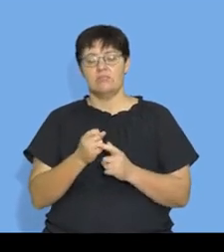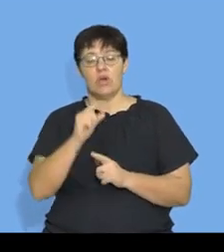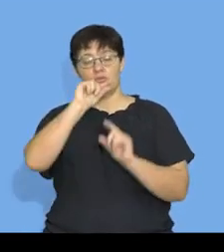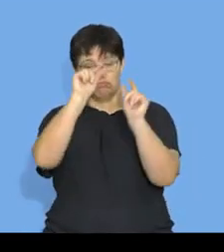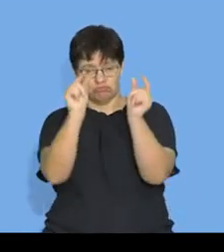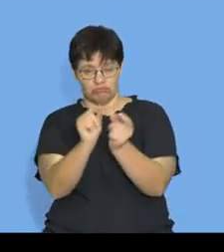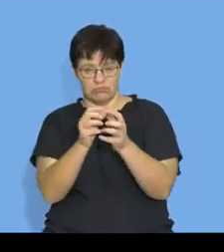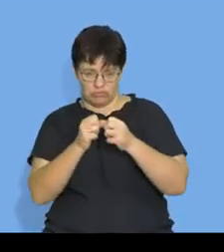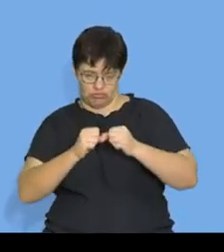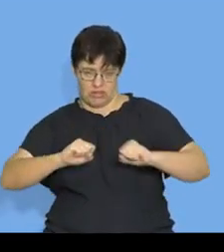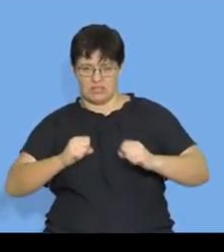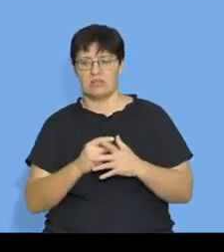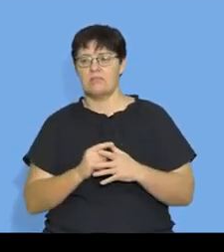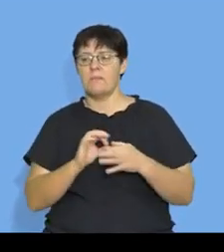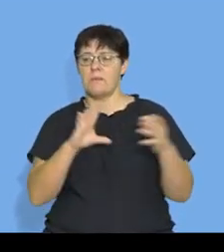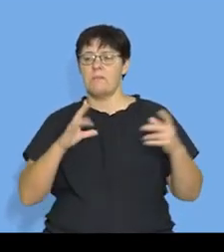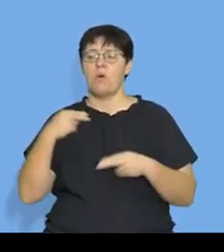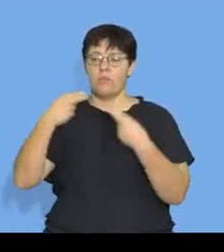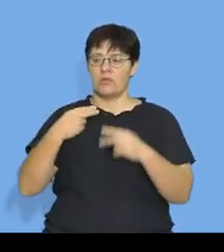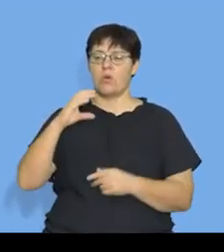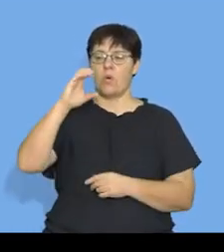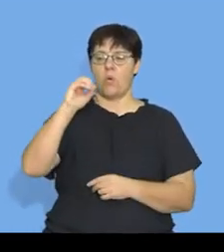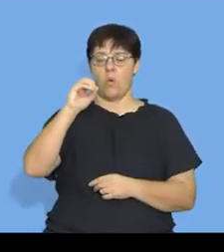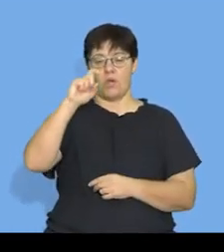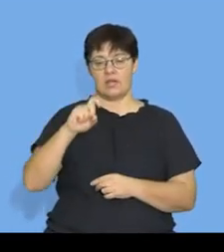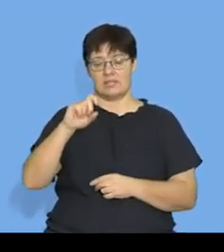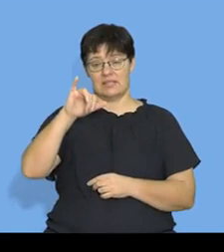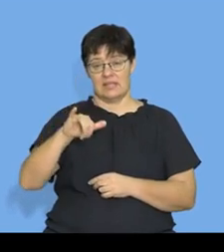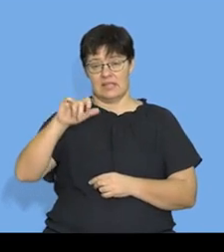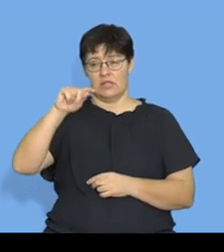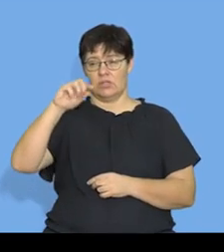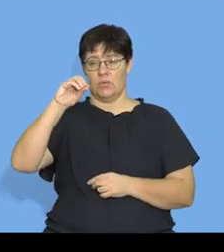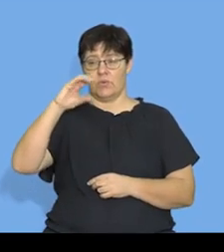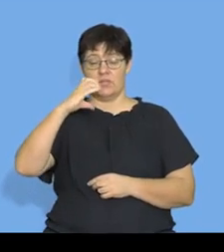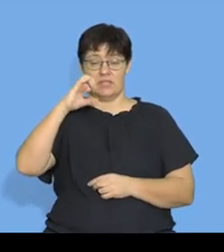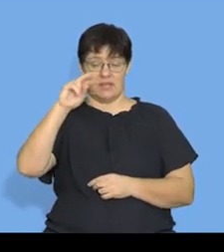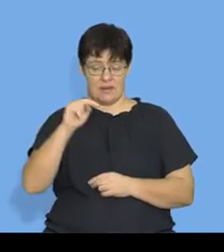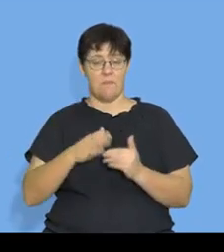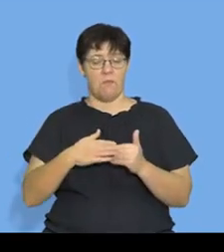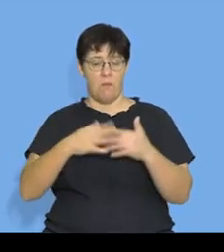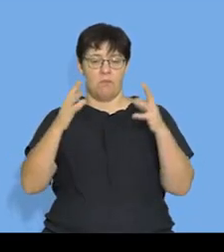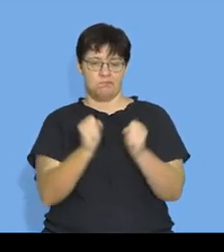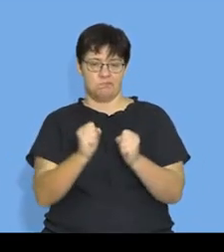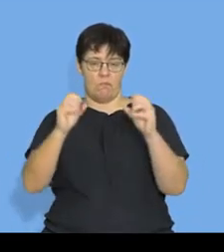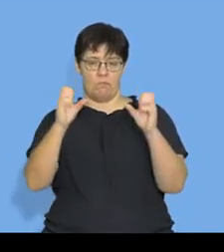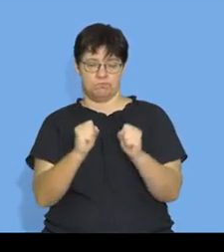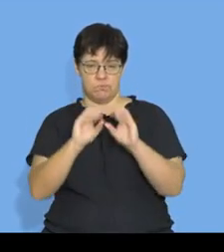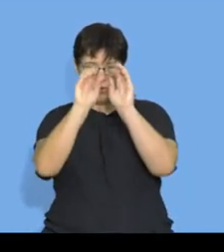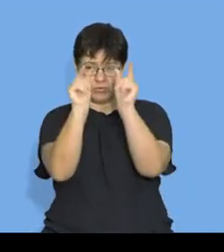stretching of the uterine walls, which trigger the release of hormones oxytocin and further stimulates the contraction